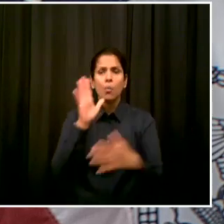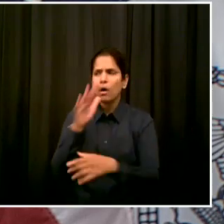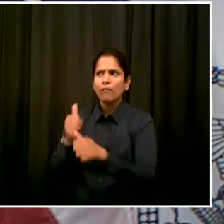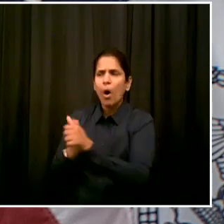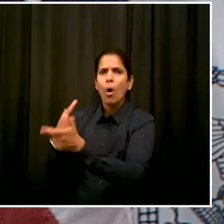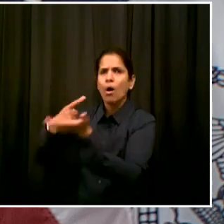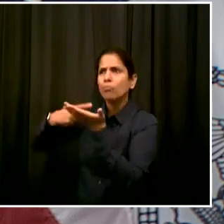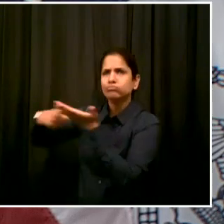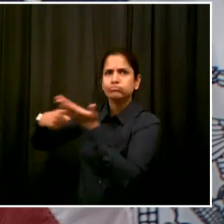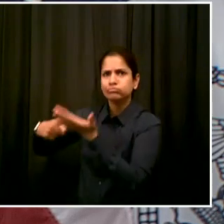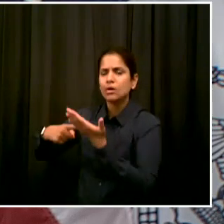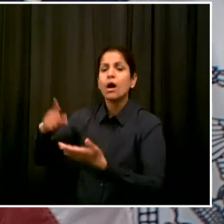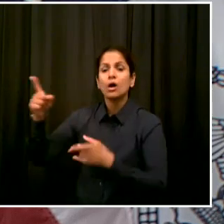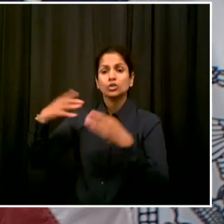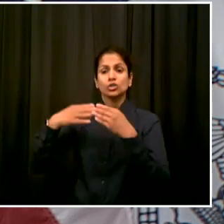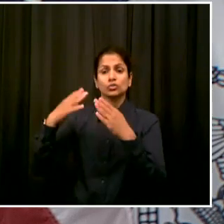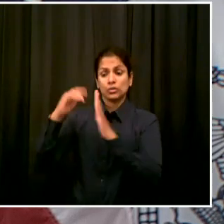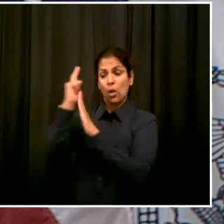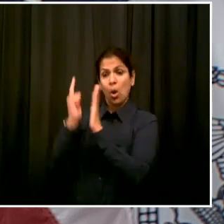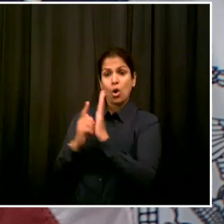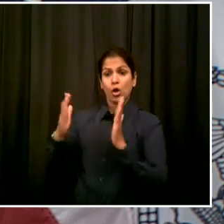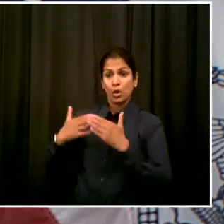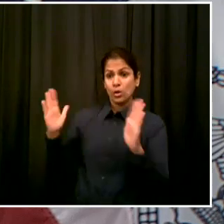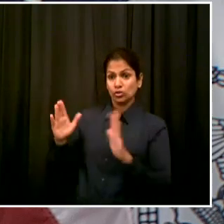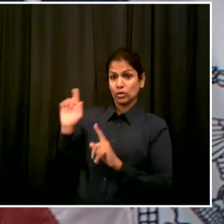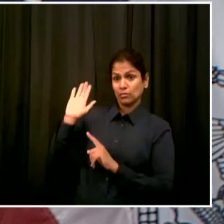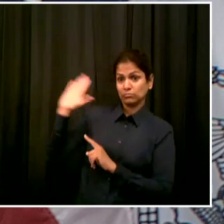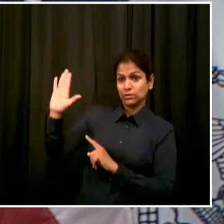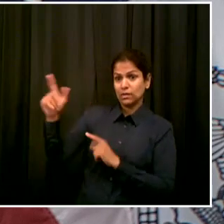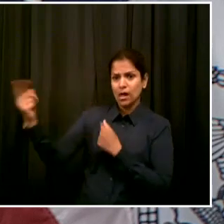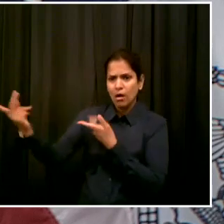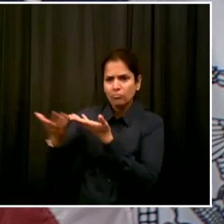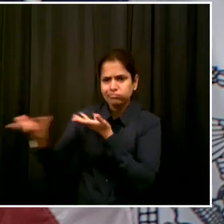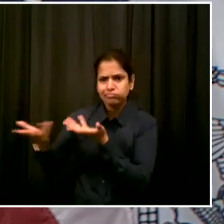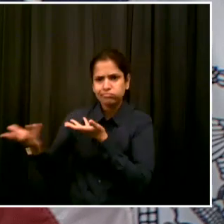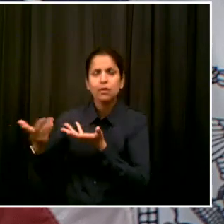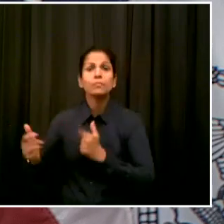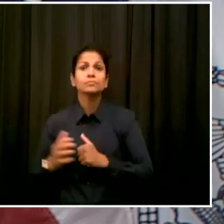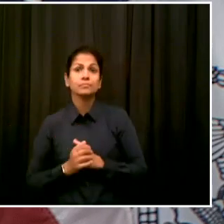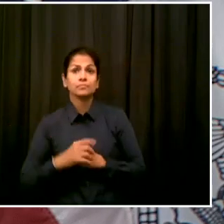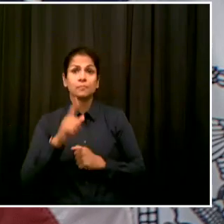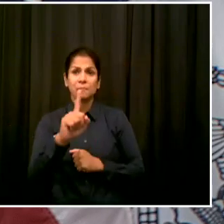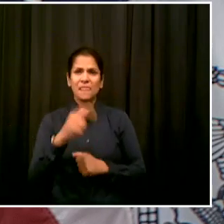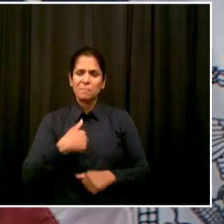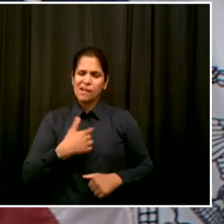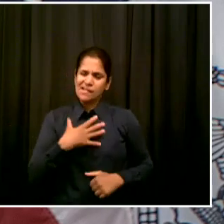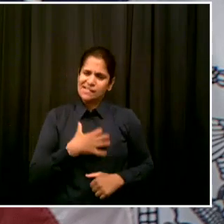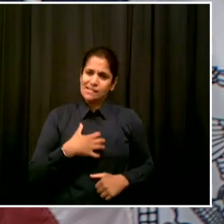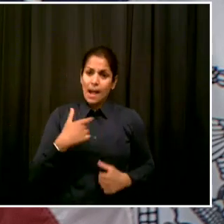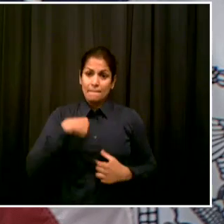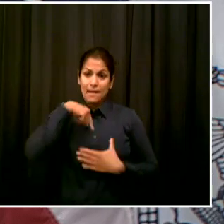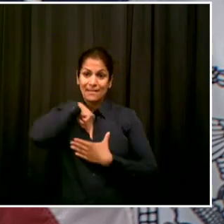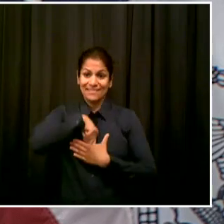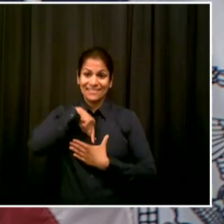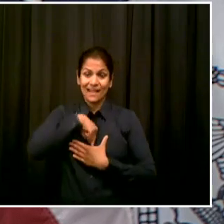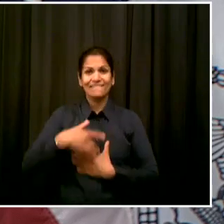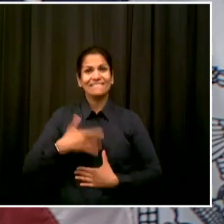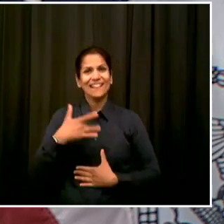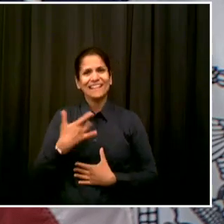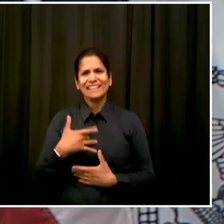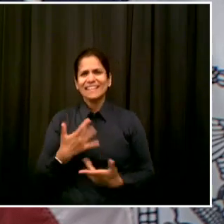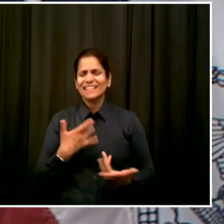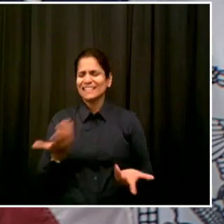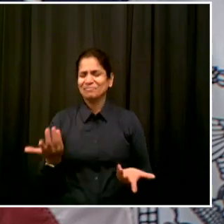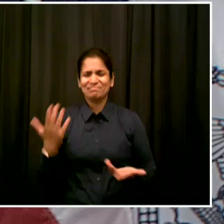think it'll work. I think it would be counterproductive because, look, think about what we've been able to do in recent years. We